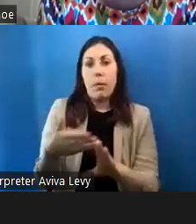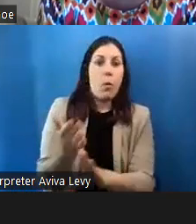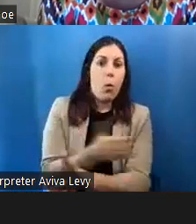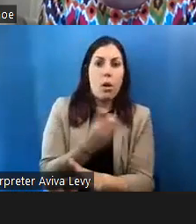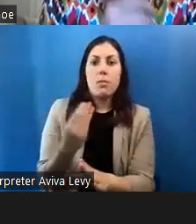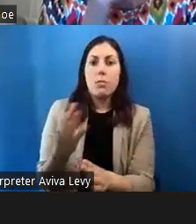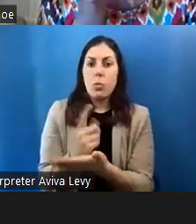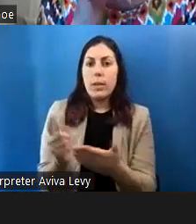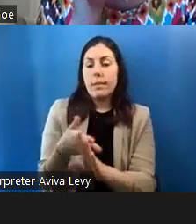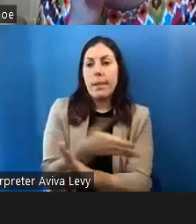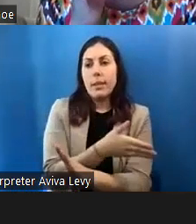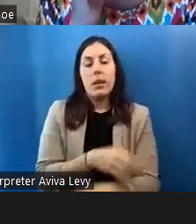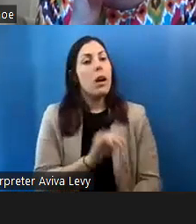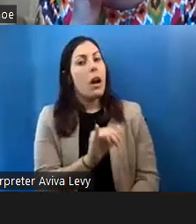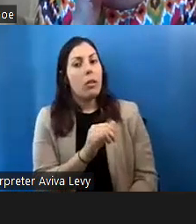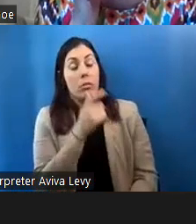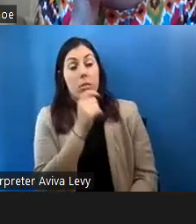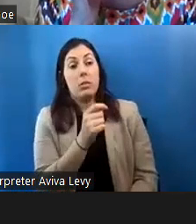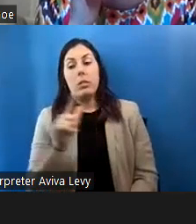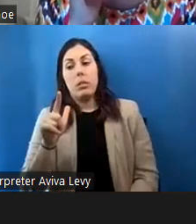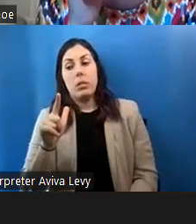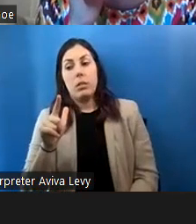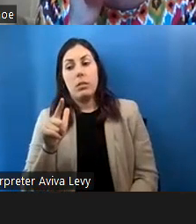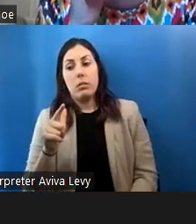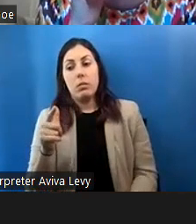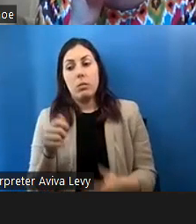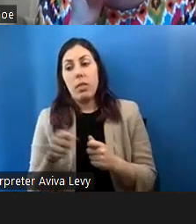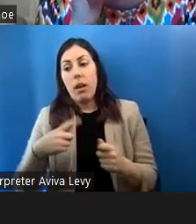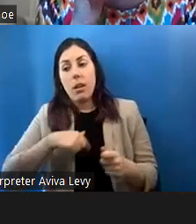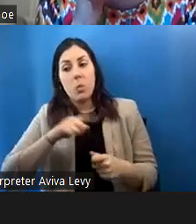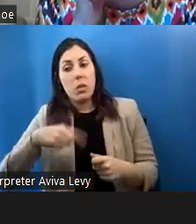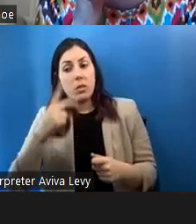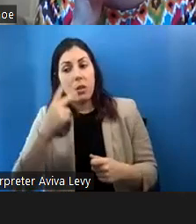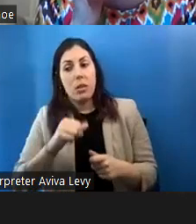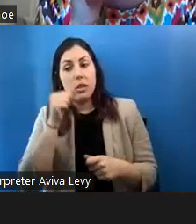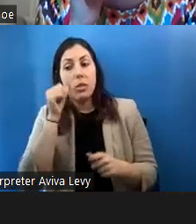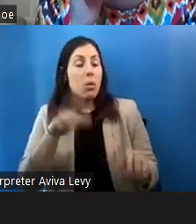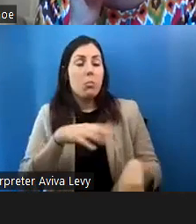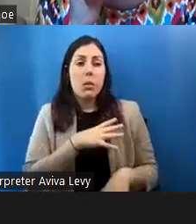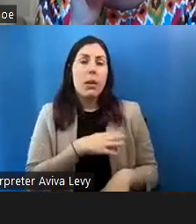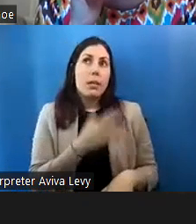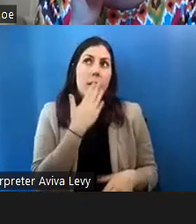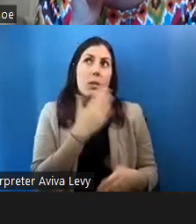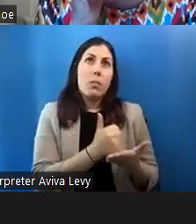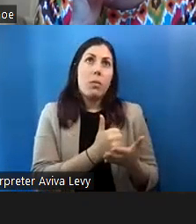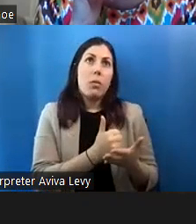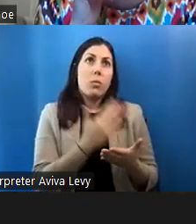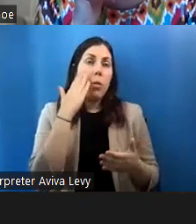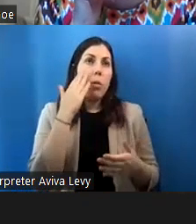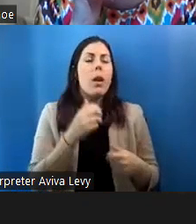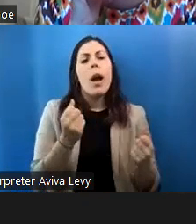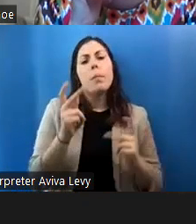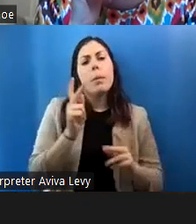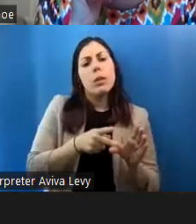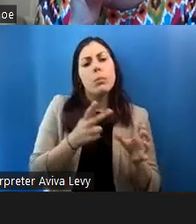Really? Okay. Well, funny that Lisa Battison only sent it yesterday. Okay. Well, that's helpful. And how many participants are on